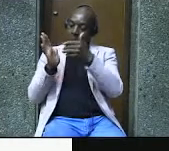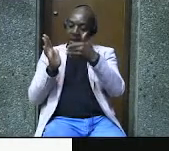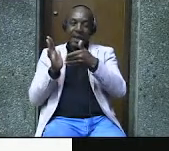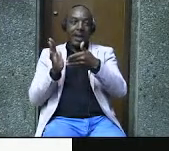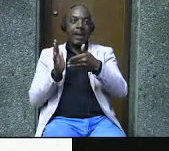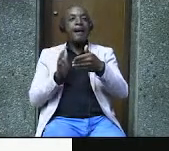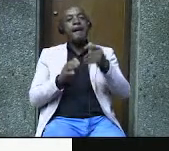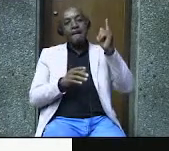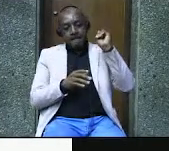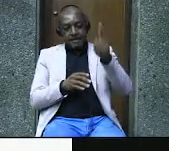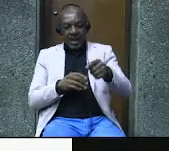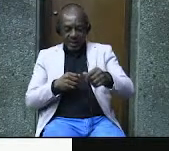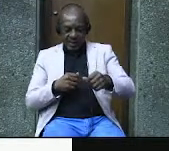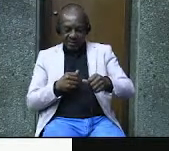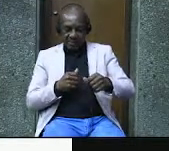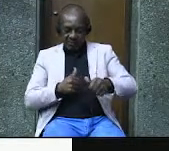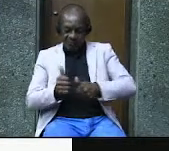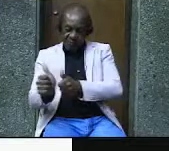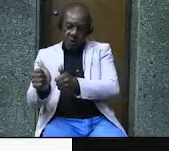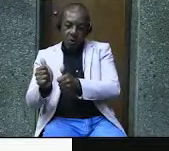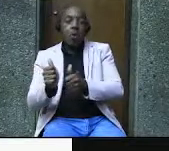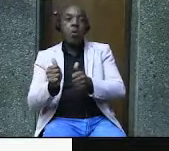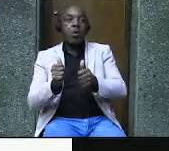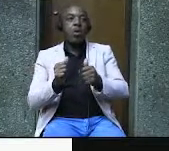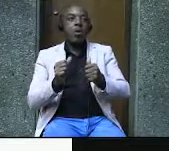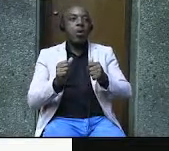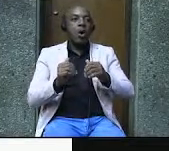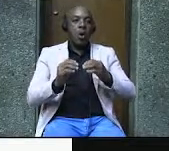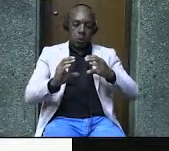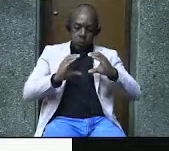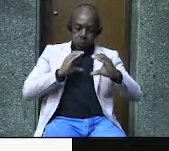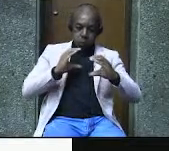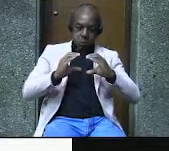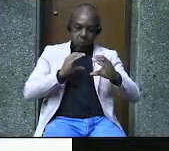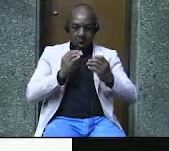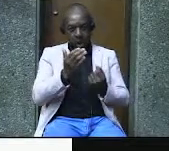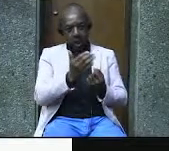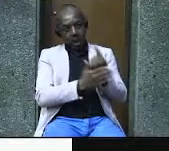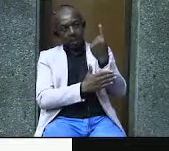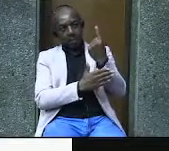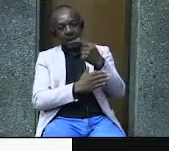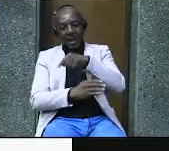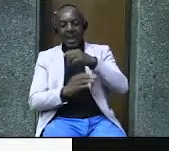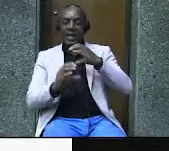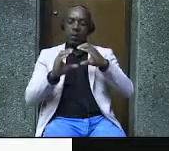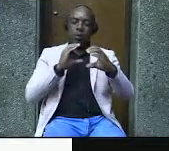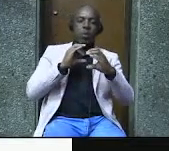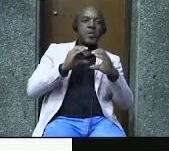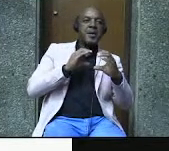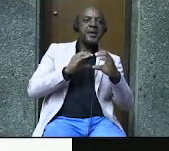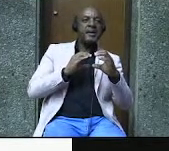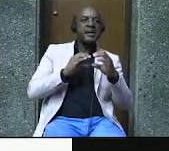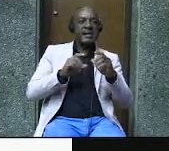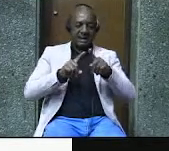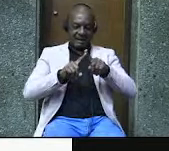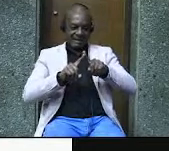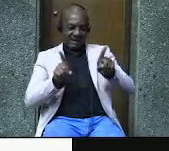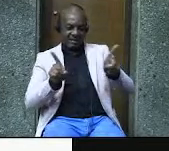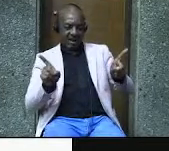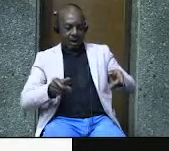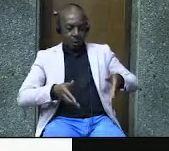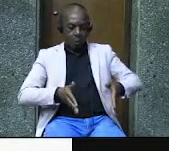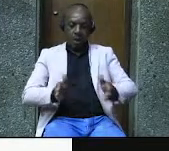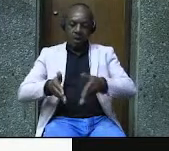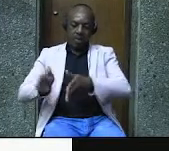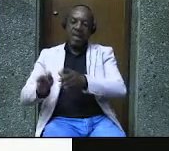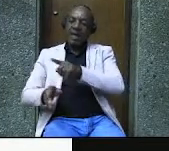requires negotiations to take place, but it is negotiations of a different type. It is